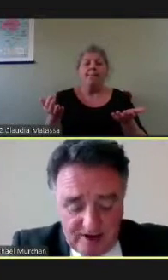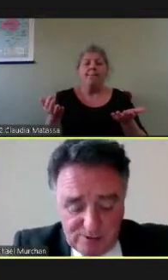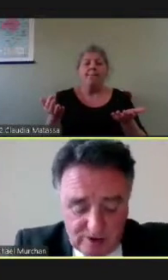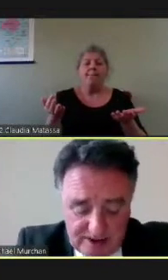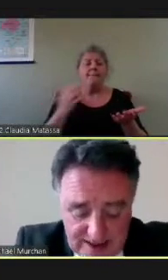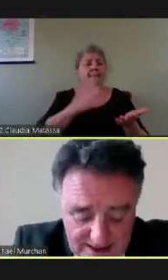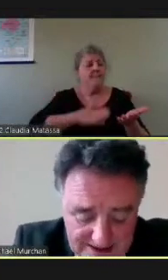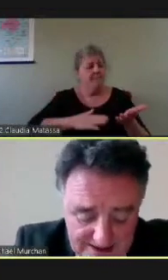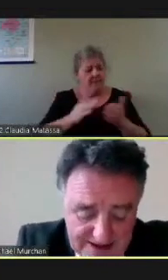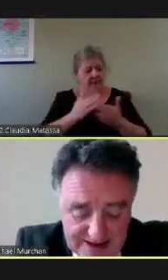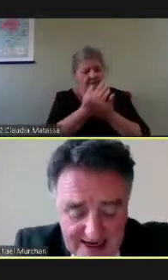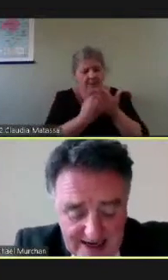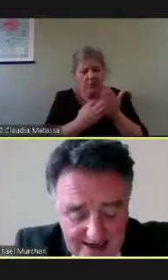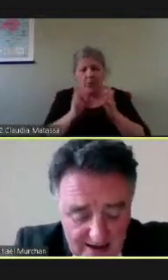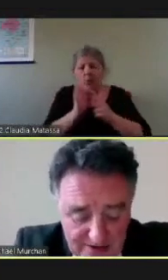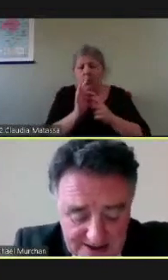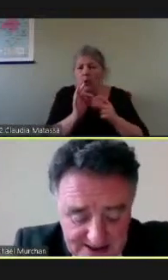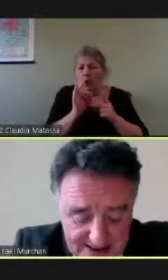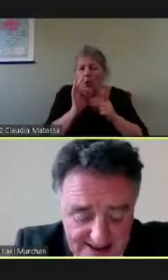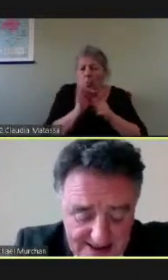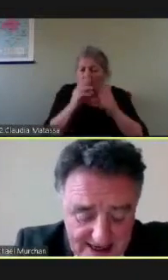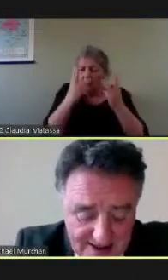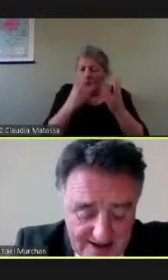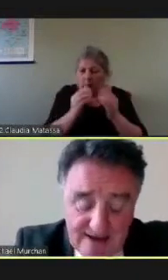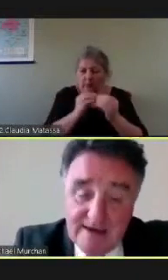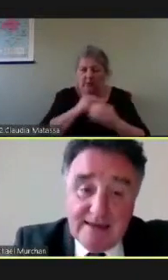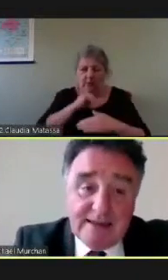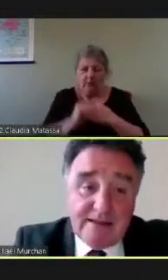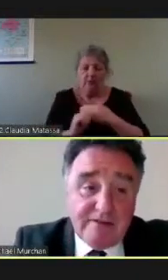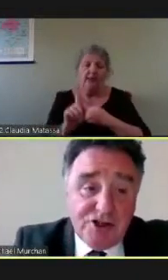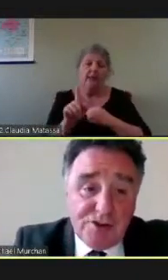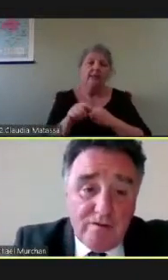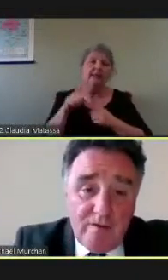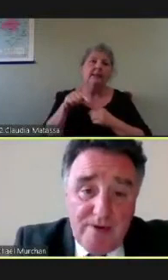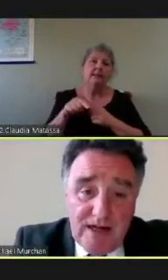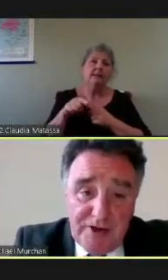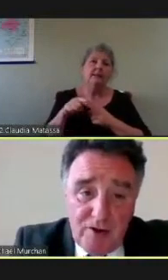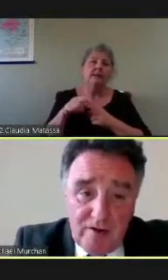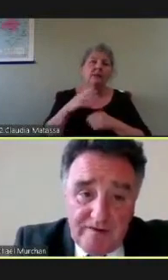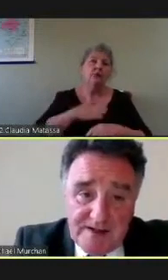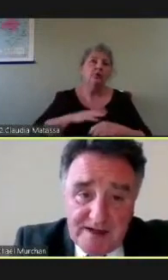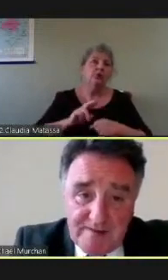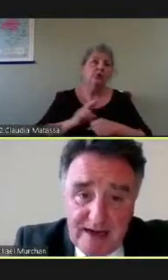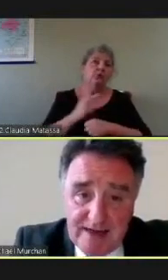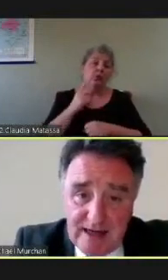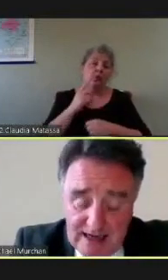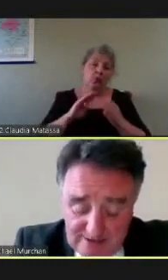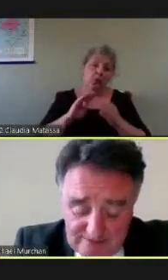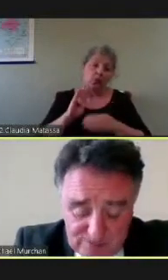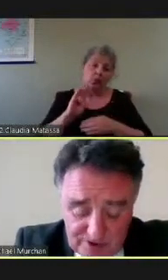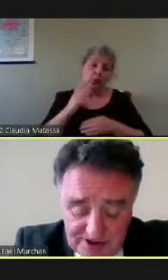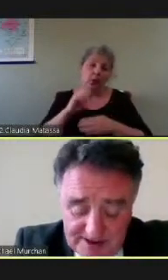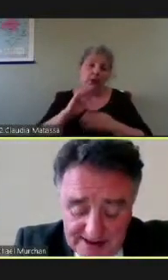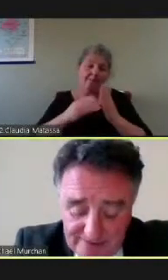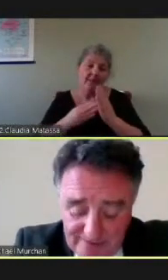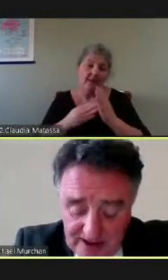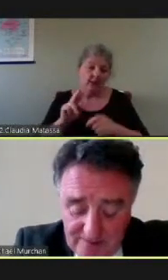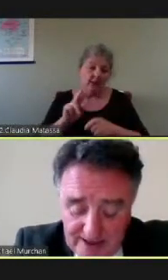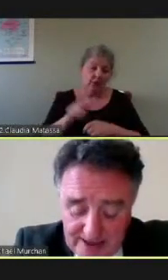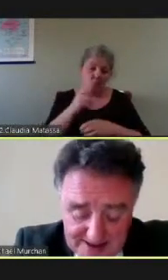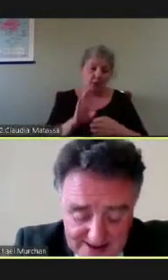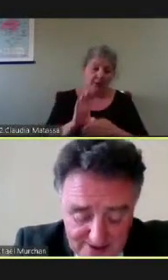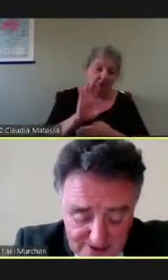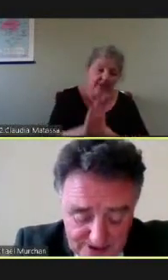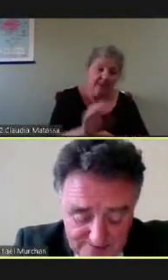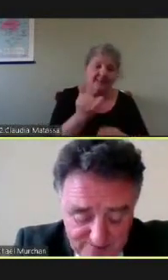Just a few points worth highlighting today on this is that there is just over €1 billion invested in mental health, which is